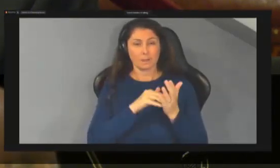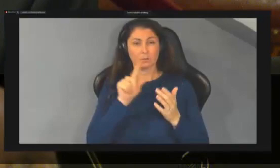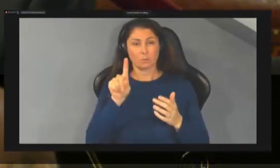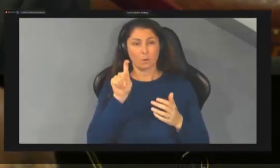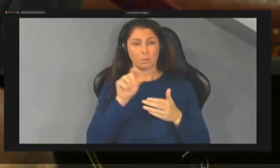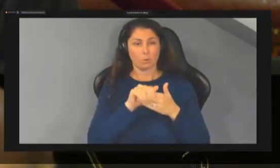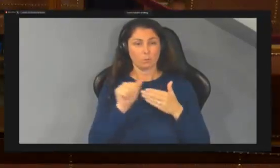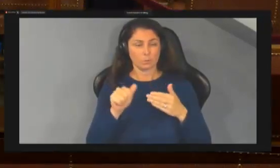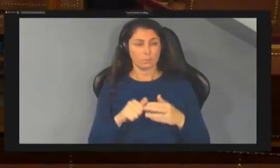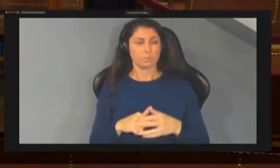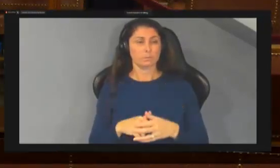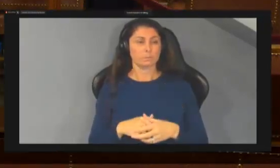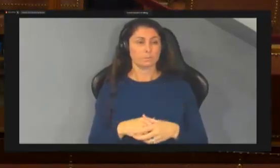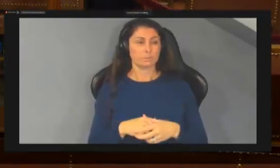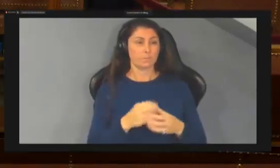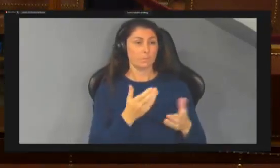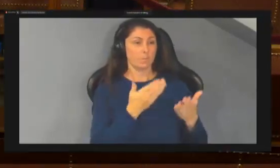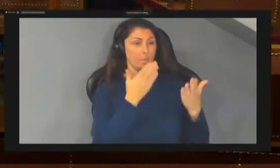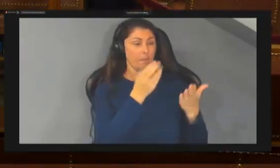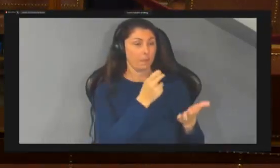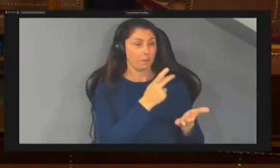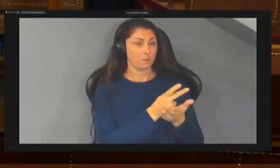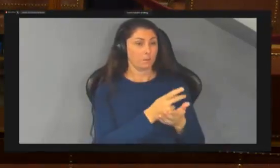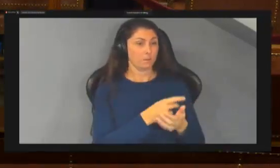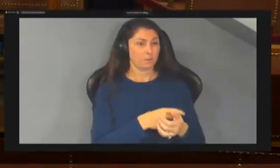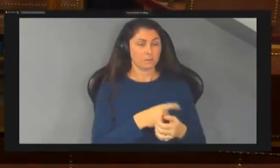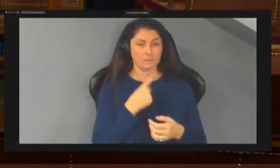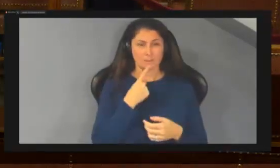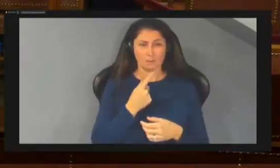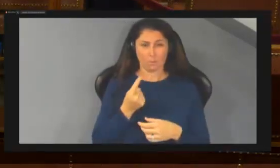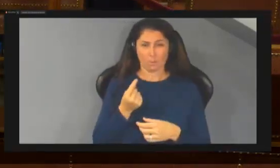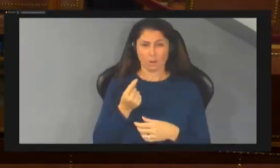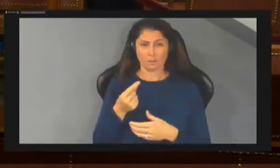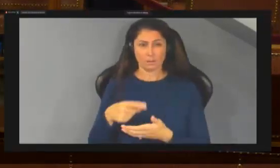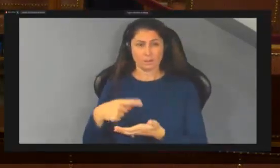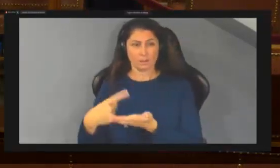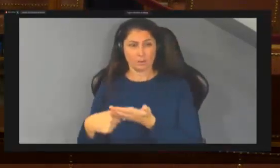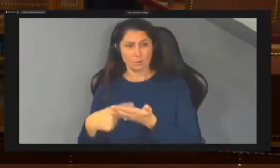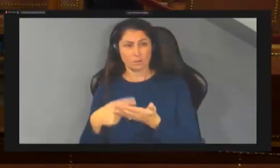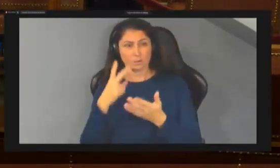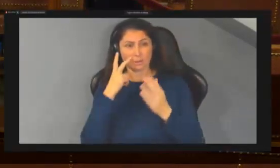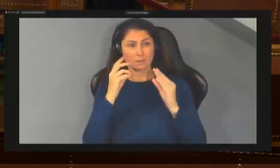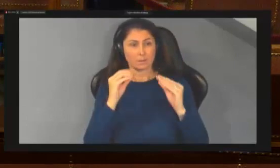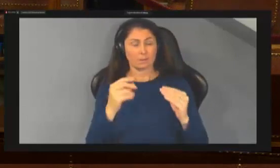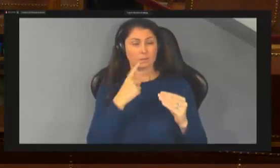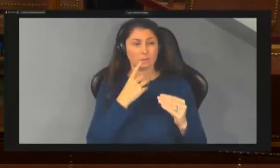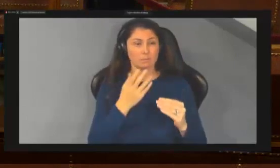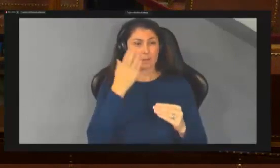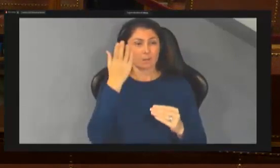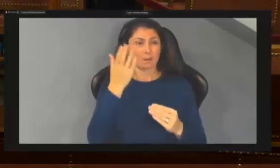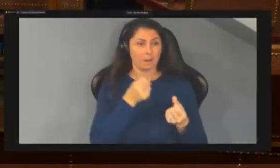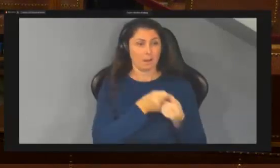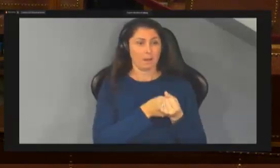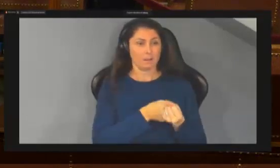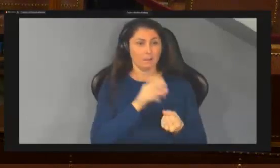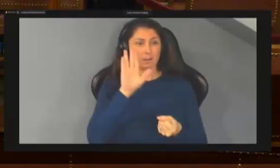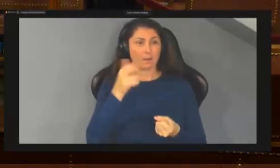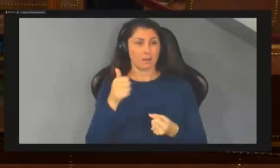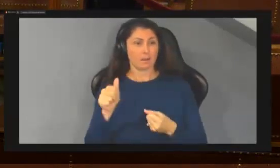$8,226,100. Motion to approve. Sorry, what? Any discussion? Seeing none, all those in favor say aye. Aye. Any